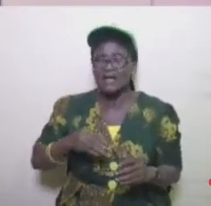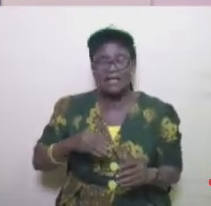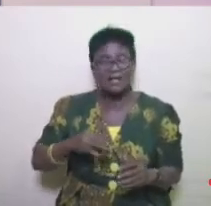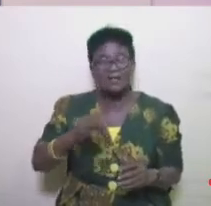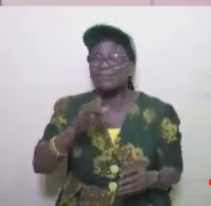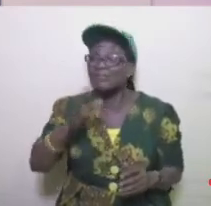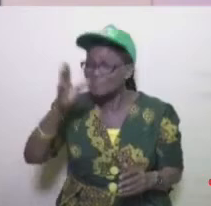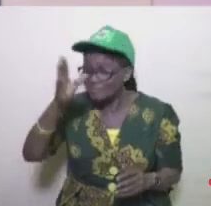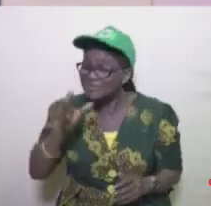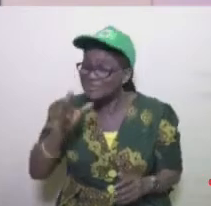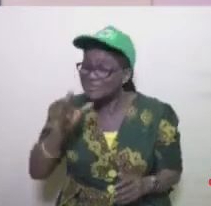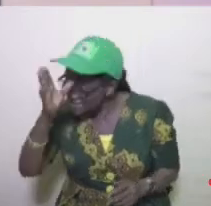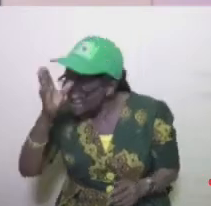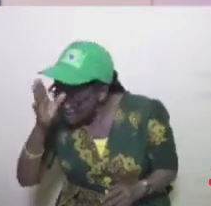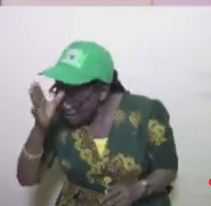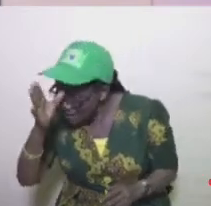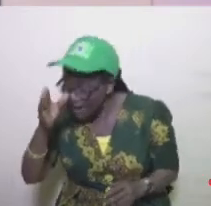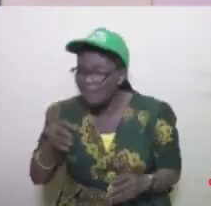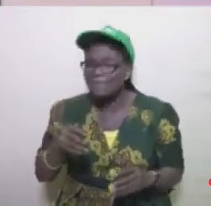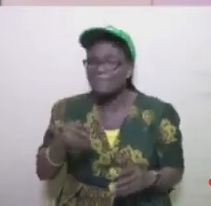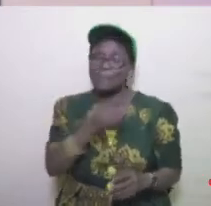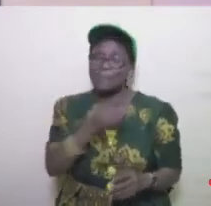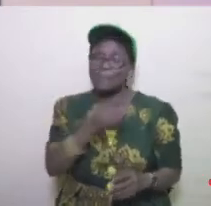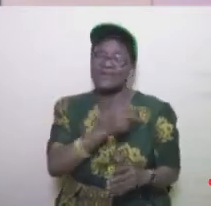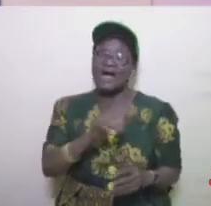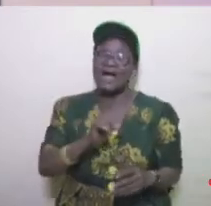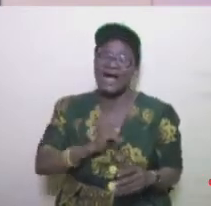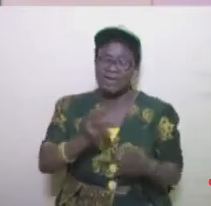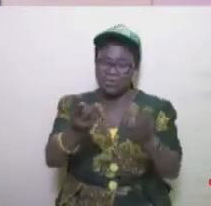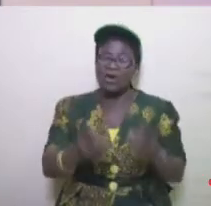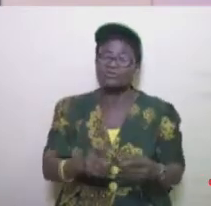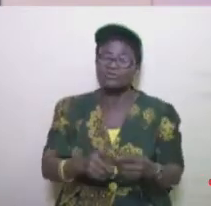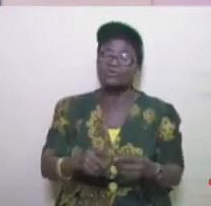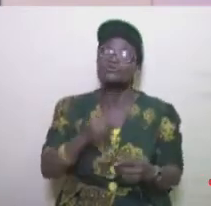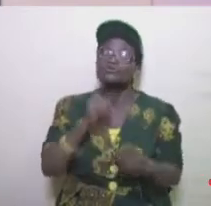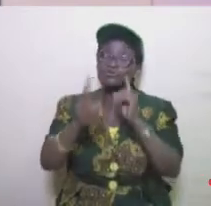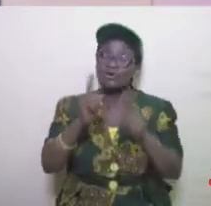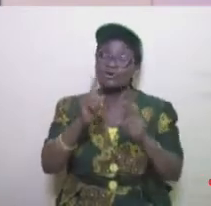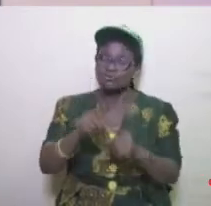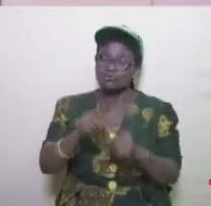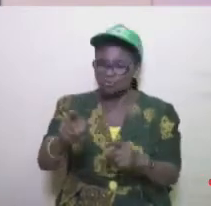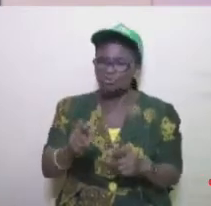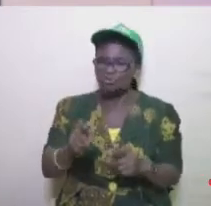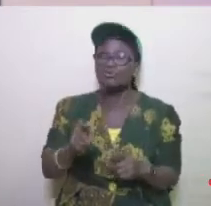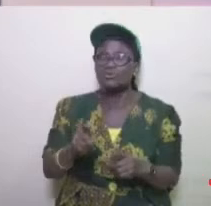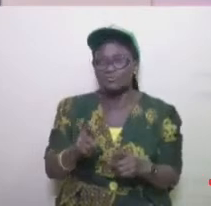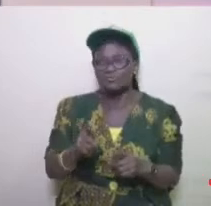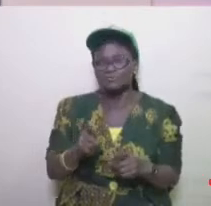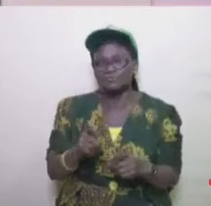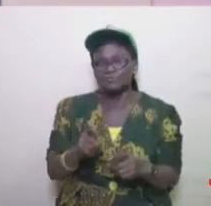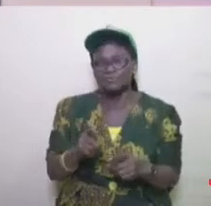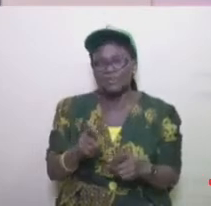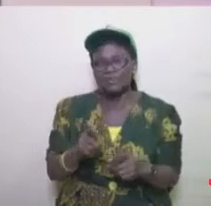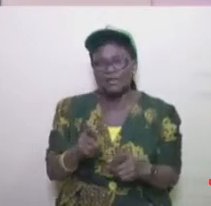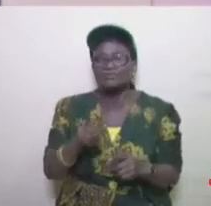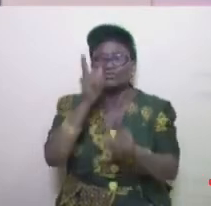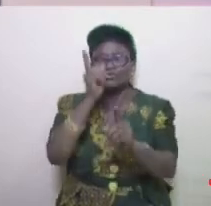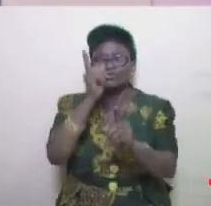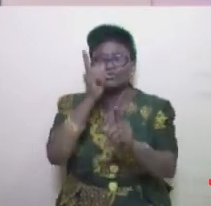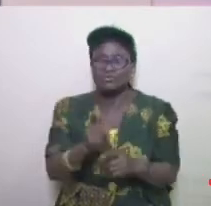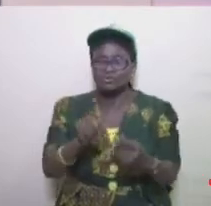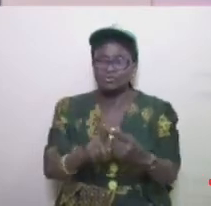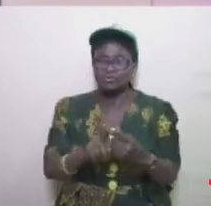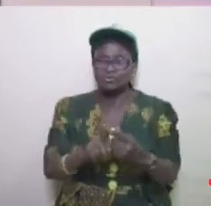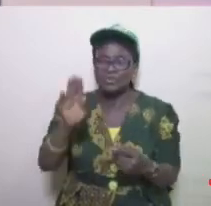aside. I want to talk to you. Or I tell him, please go out. Let me talk to the other chief. Just to be able to prove